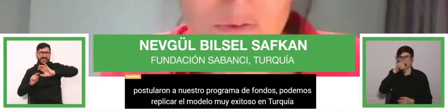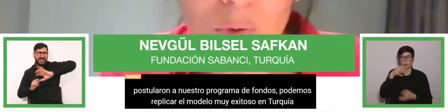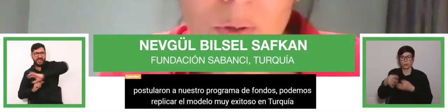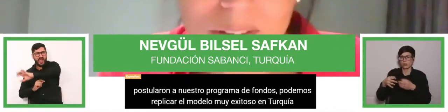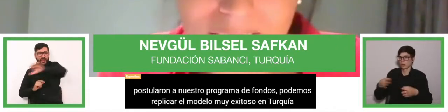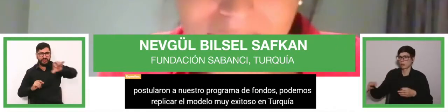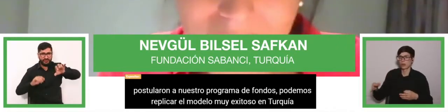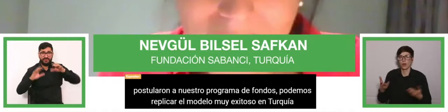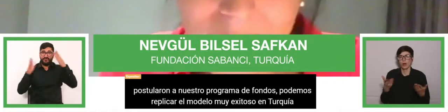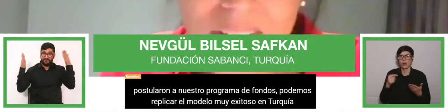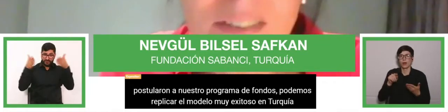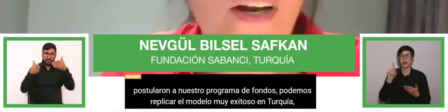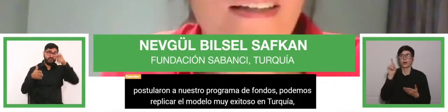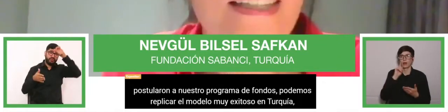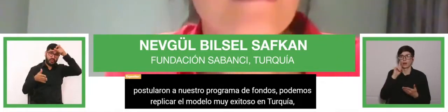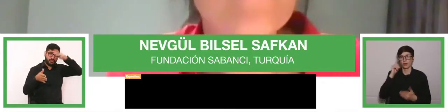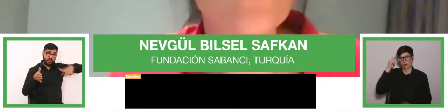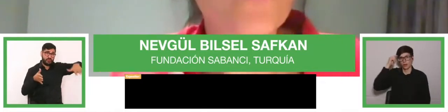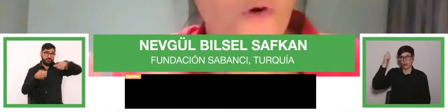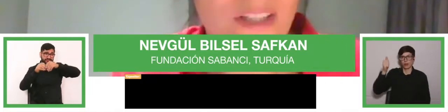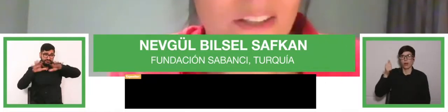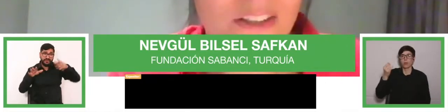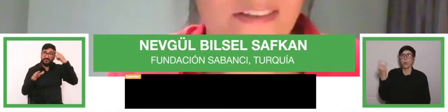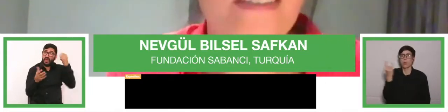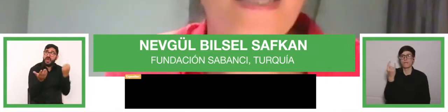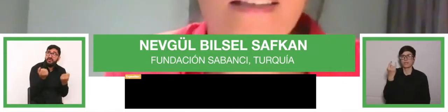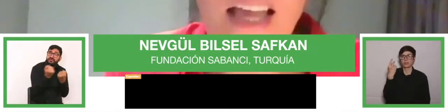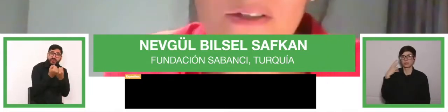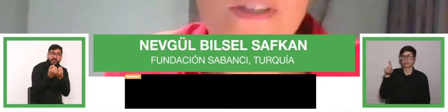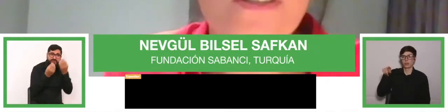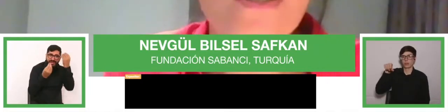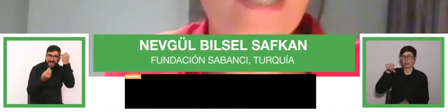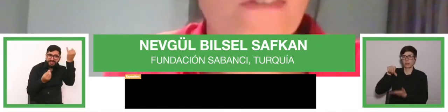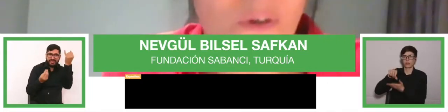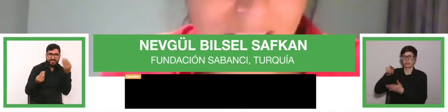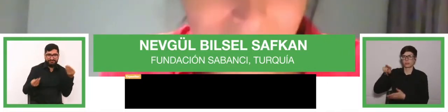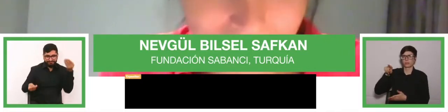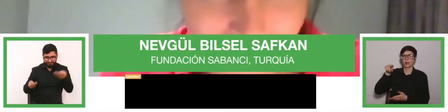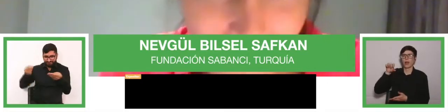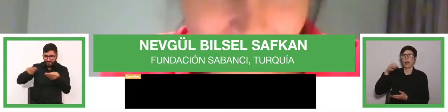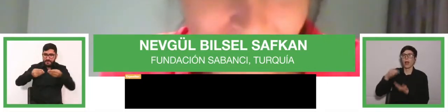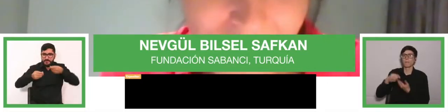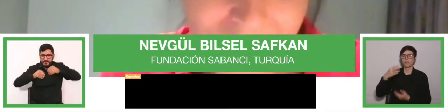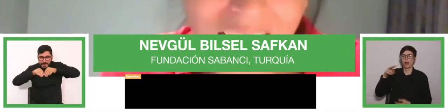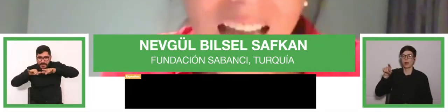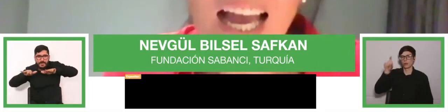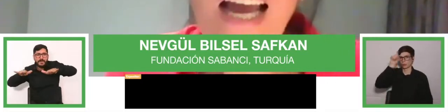Gallaudet University is translated to Turkish sign language and Turkish.